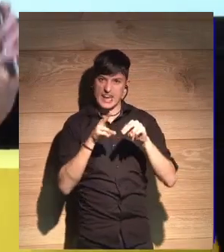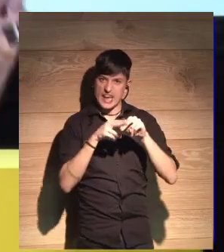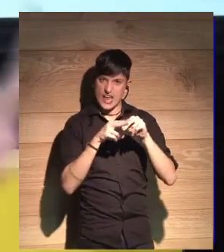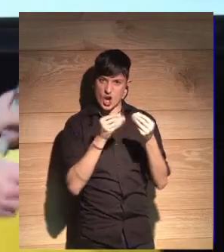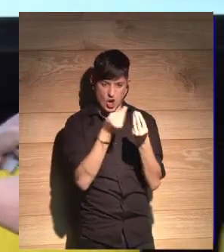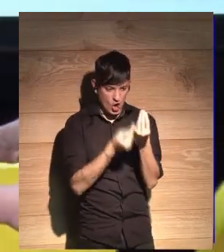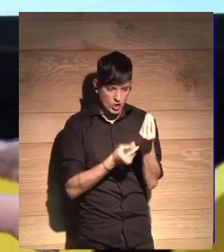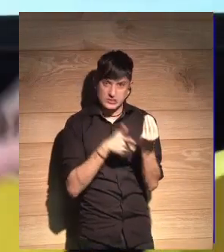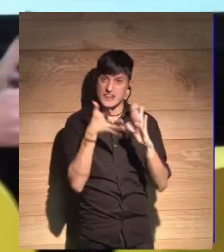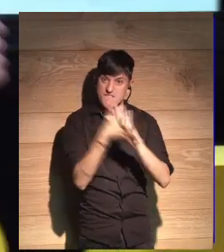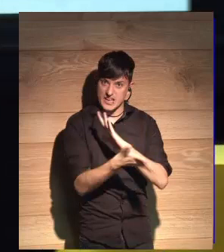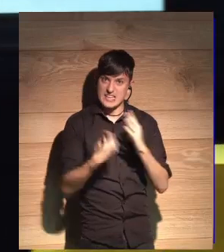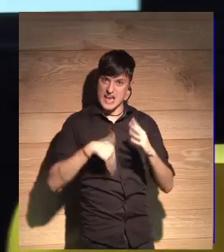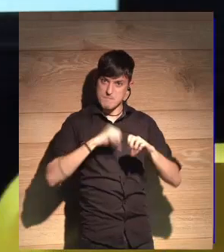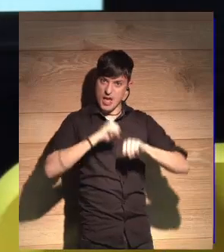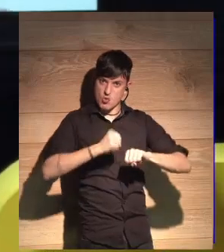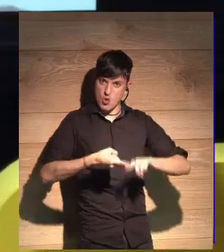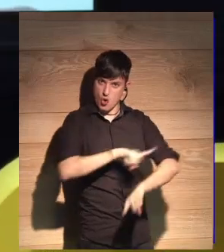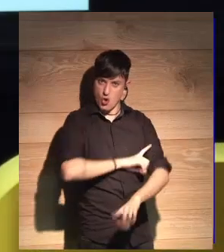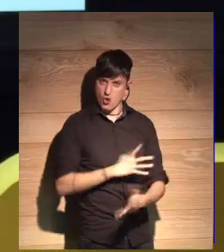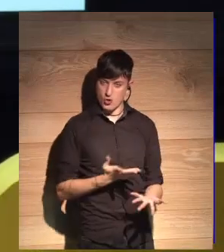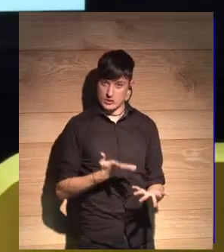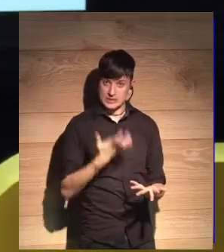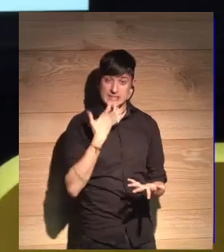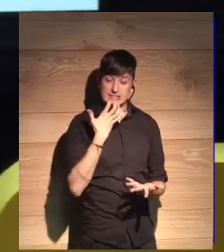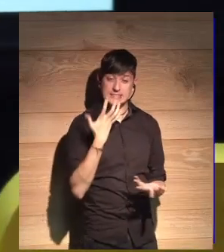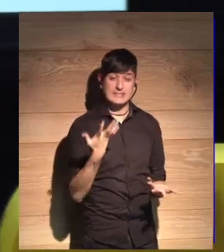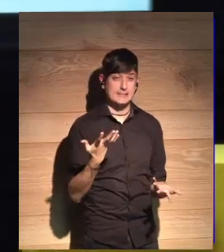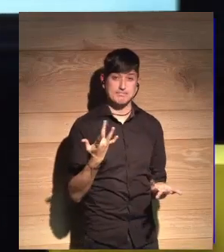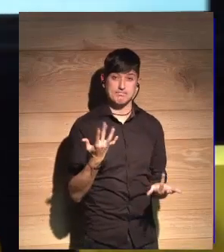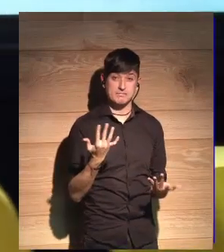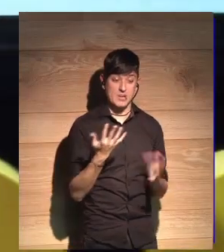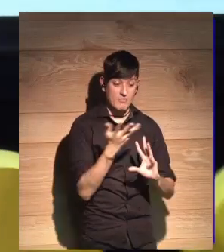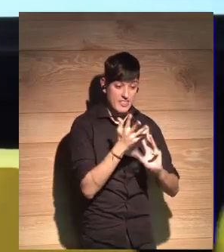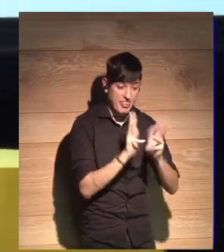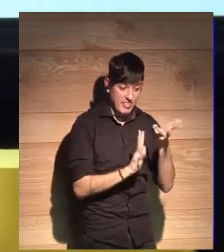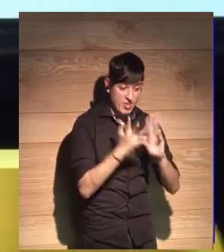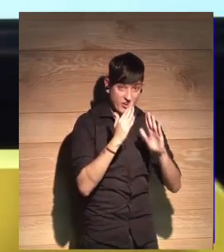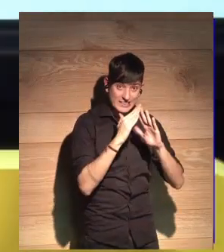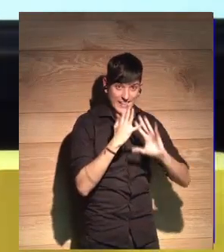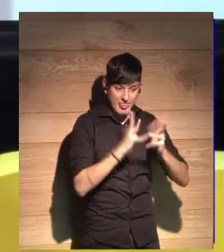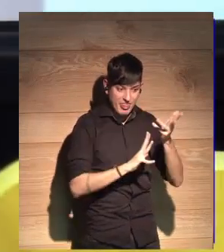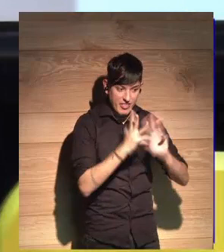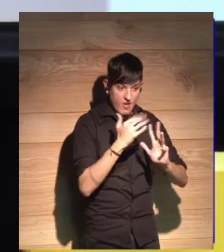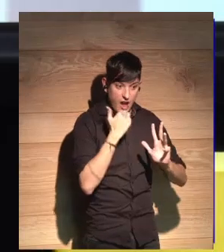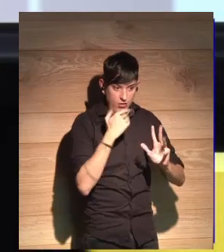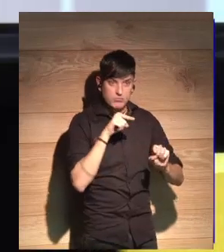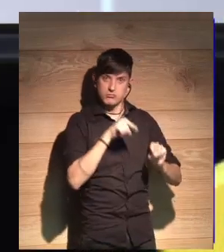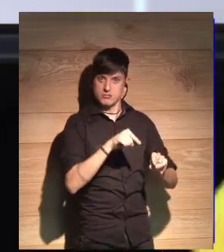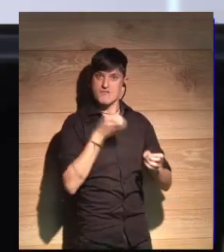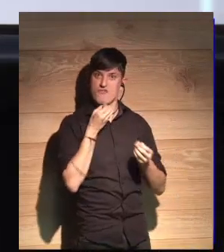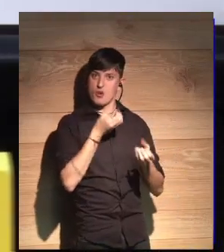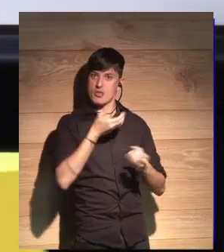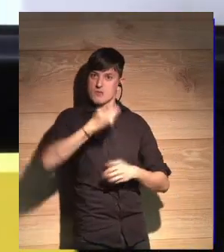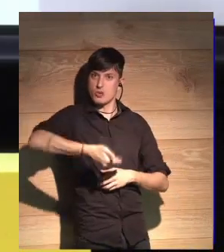there's going to be a leak, or there might be a fire. That's crucial information. So we have engineers